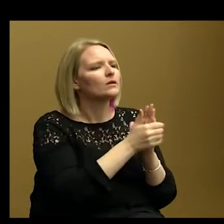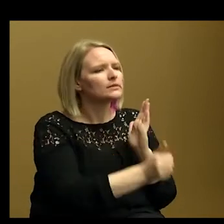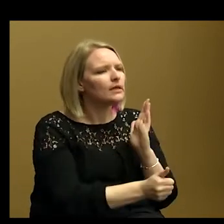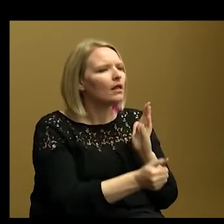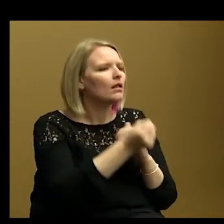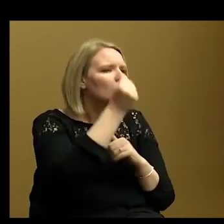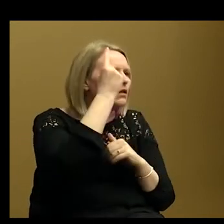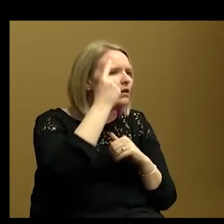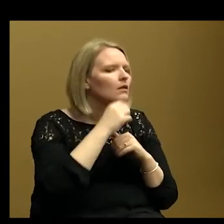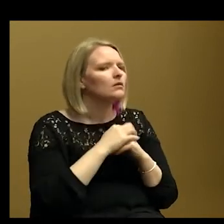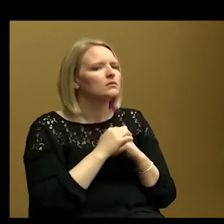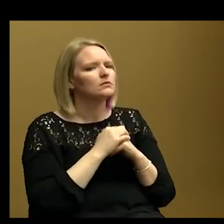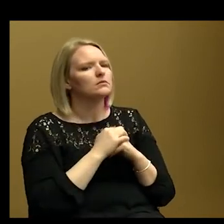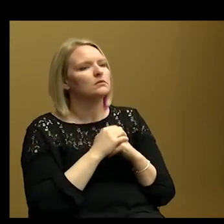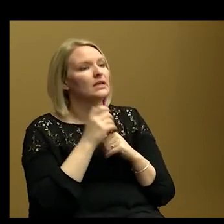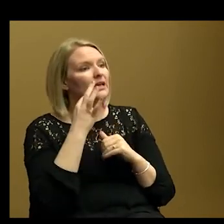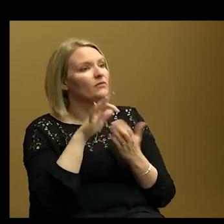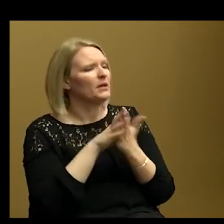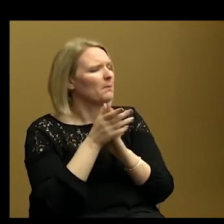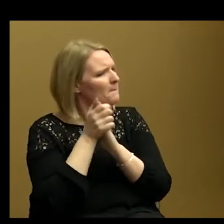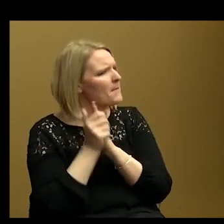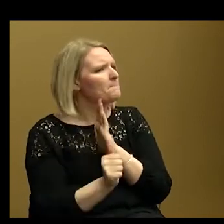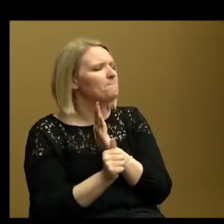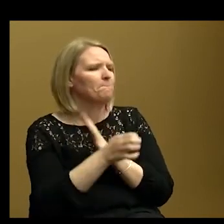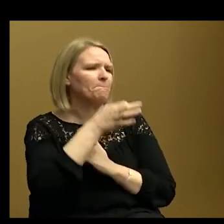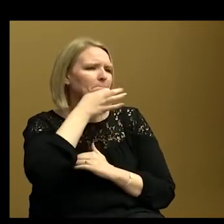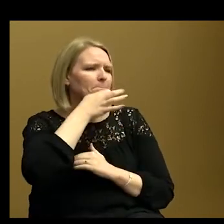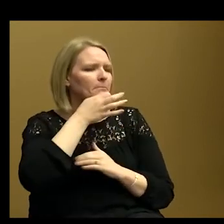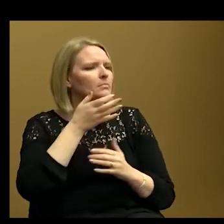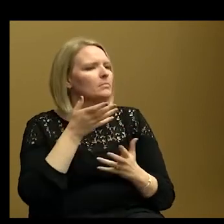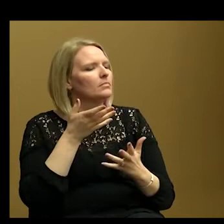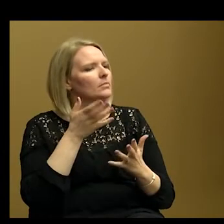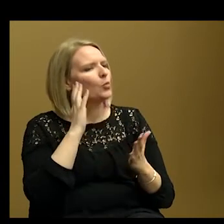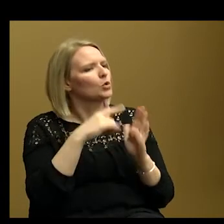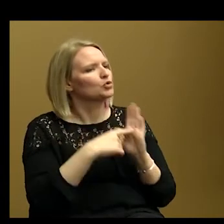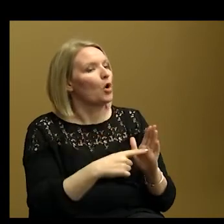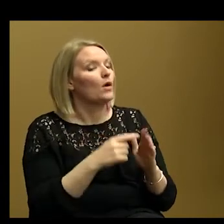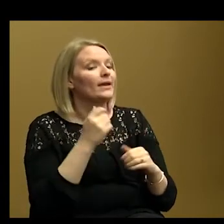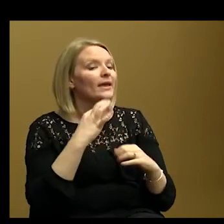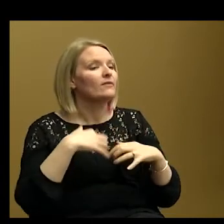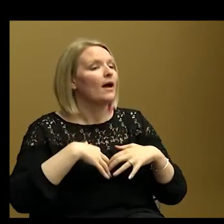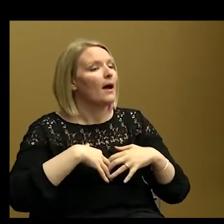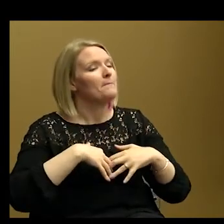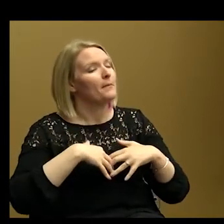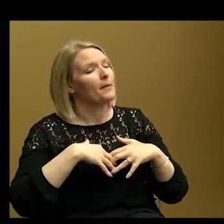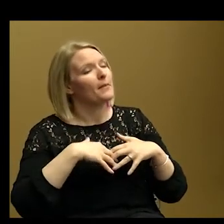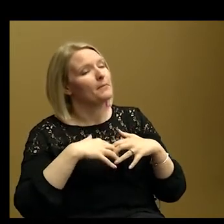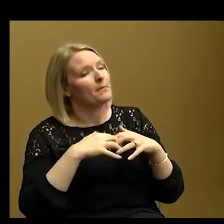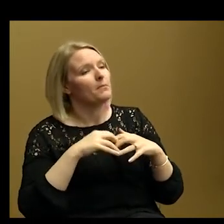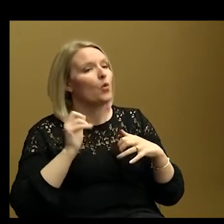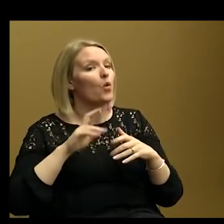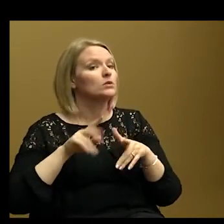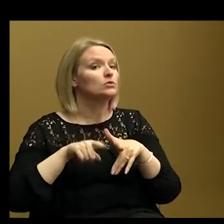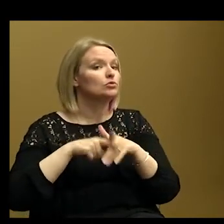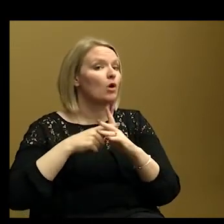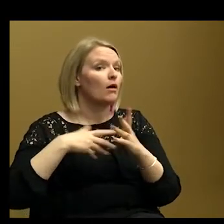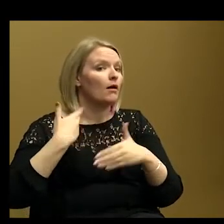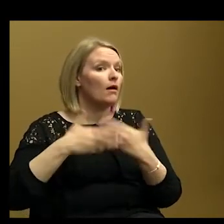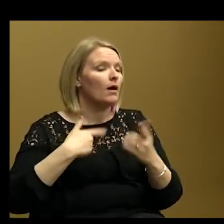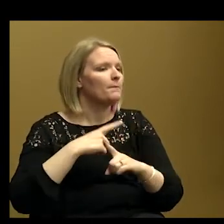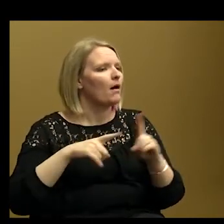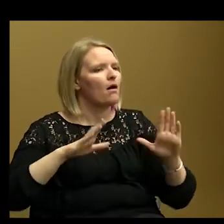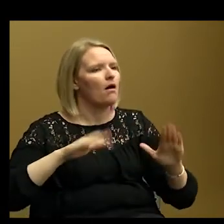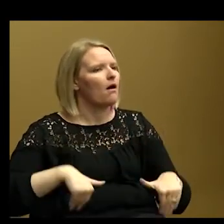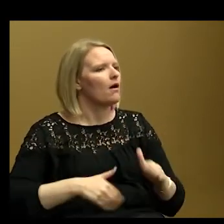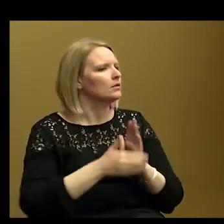things that they've mastered, things that are emerging or they're starting to do but they haven't mastered